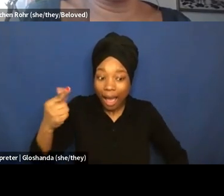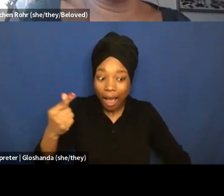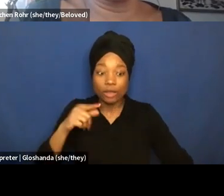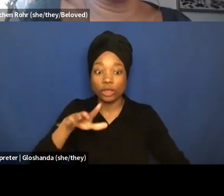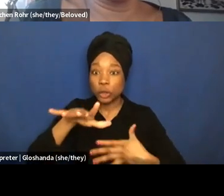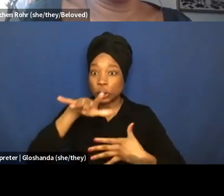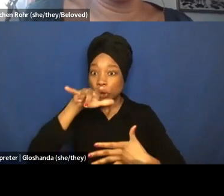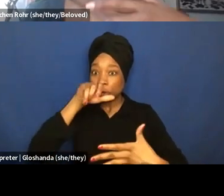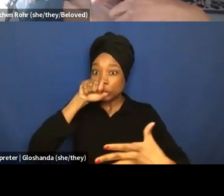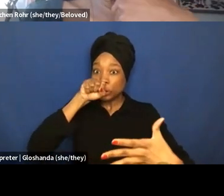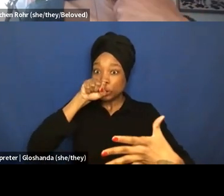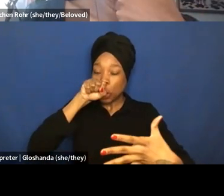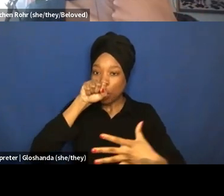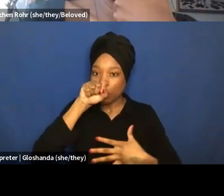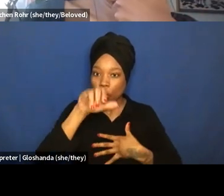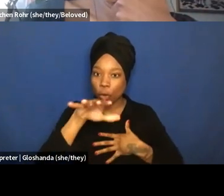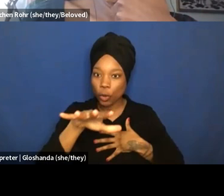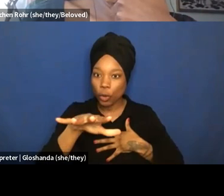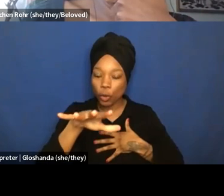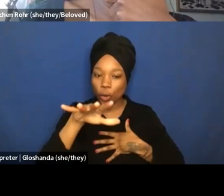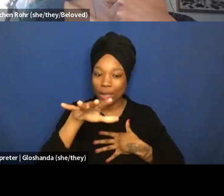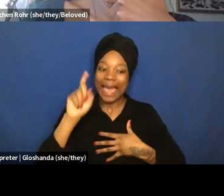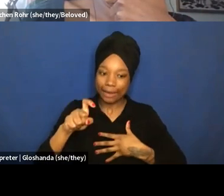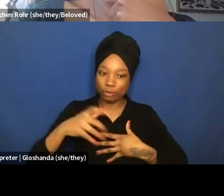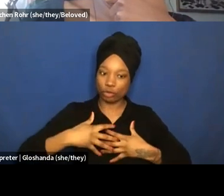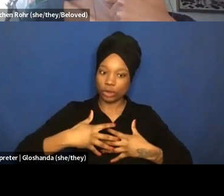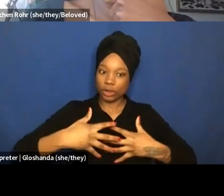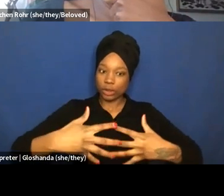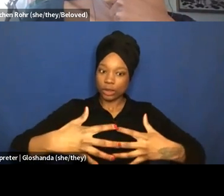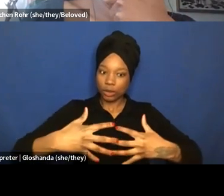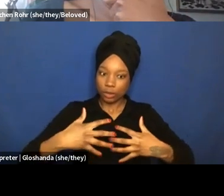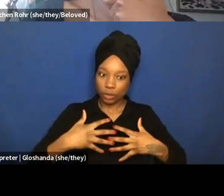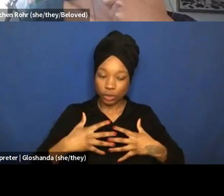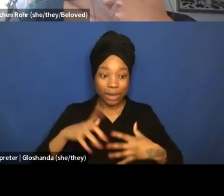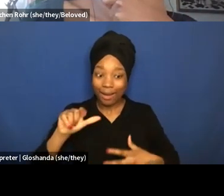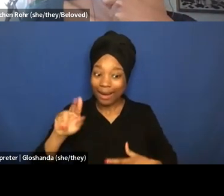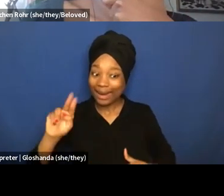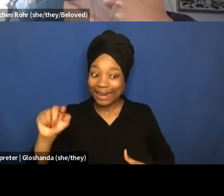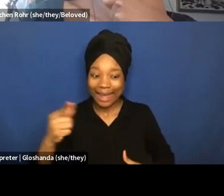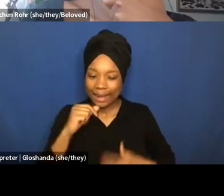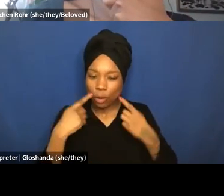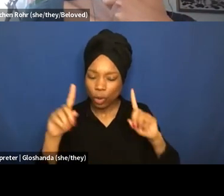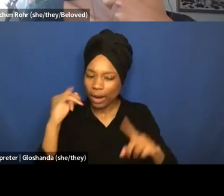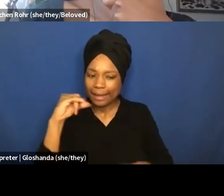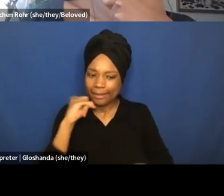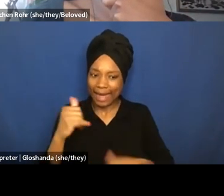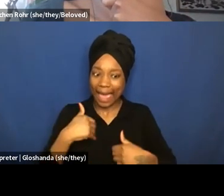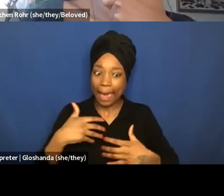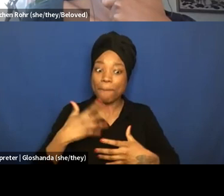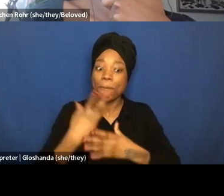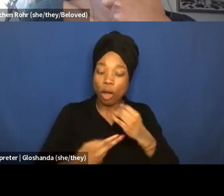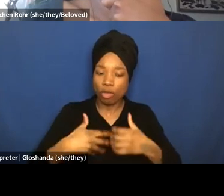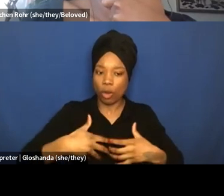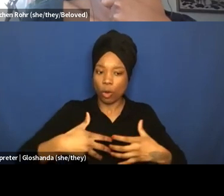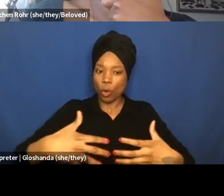doing both of those things, right? You need the expansion and contraction. And that's kind of what I see as far as a world of care that we can live